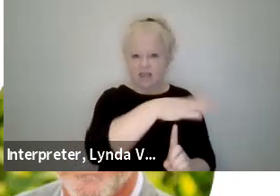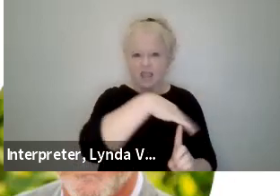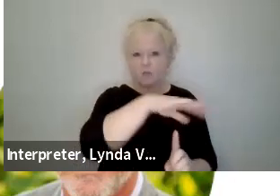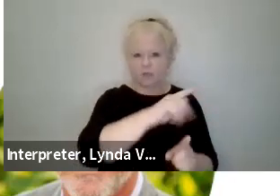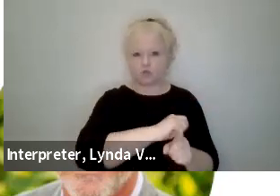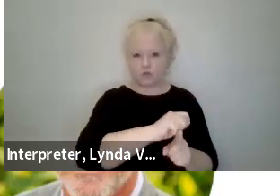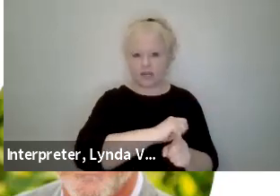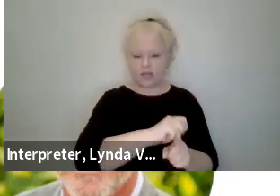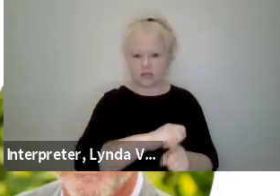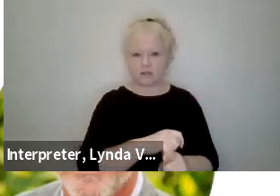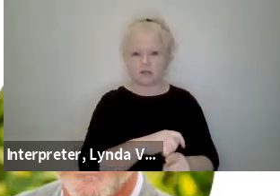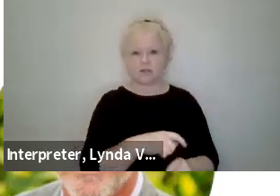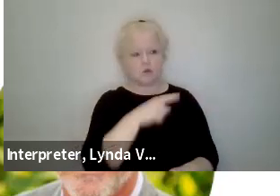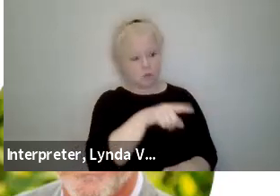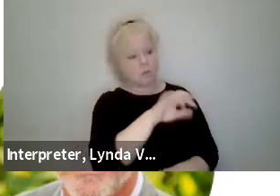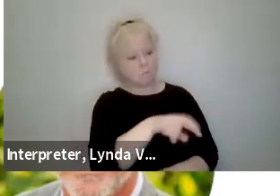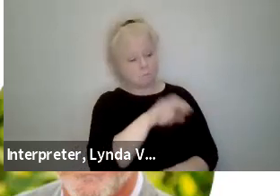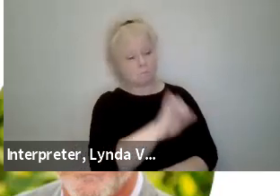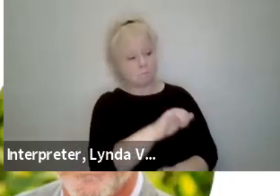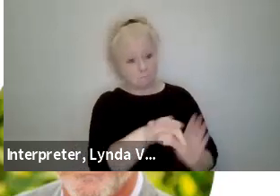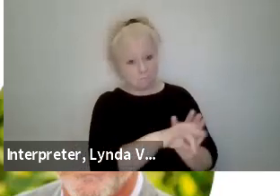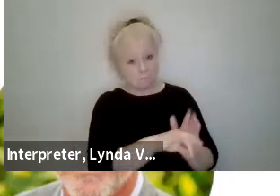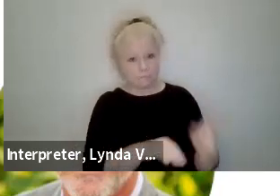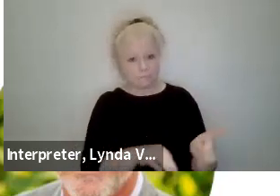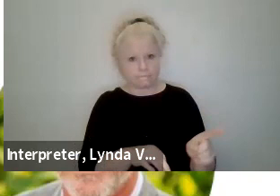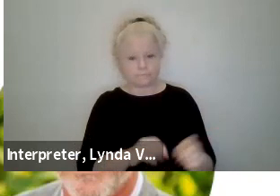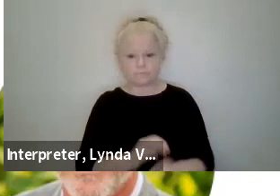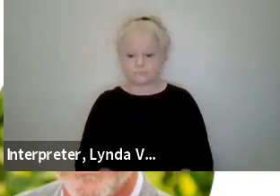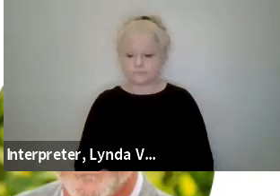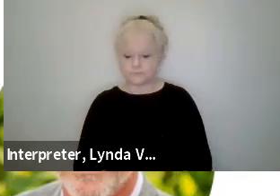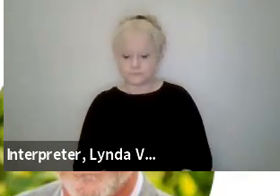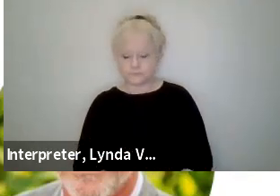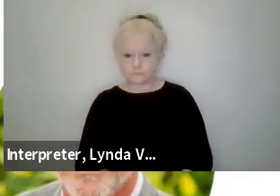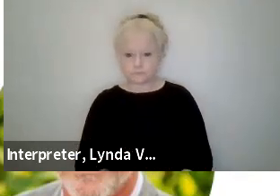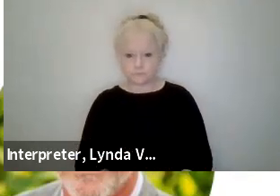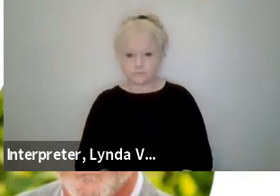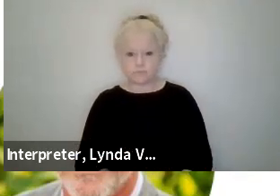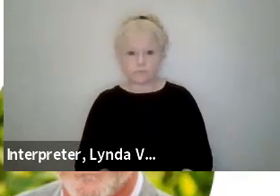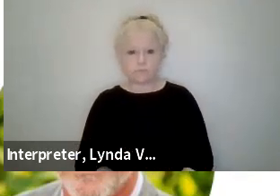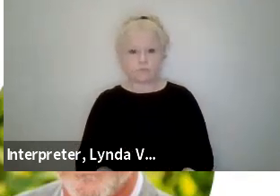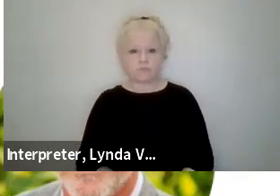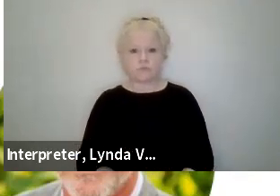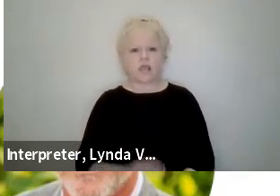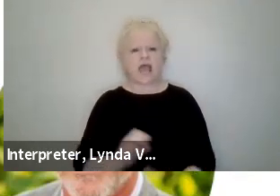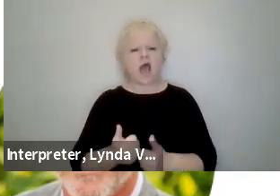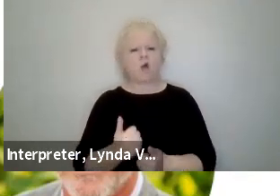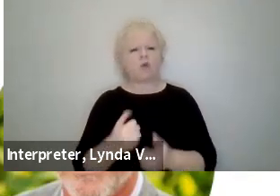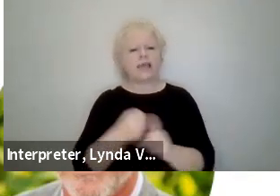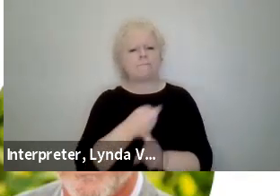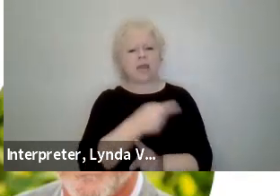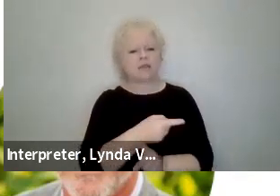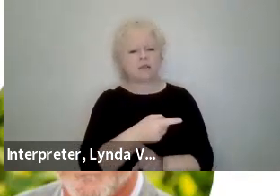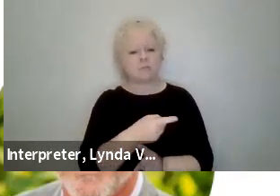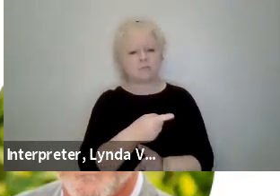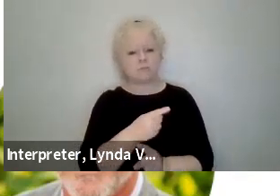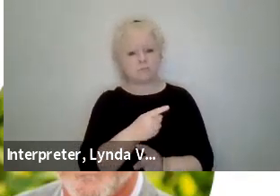So we had identified them. And then what opportunity was there for us to impact them? Well, when we engaged with